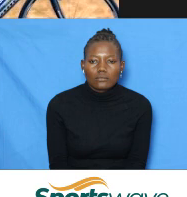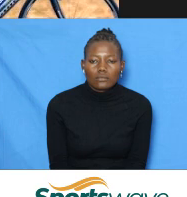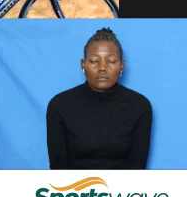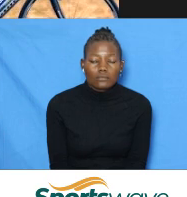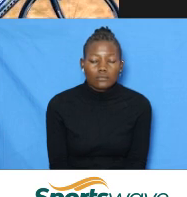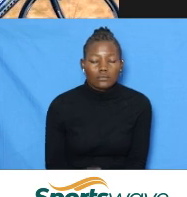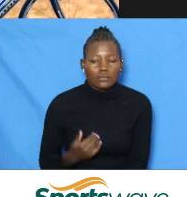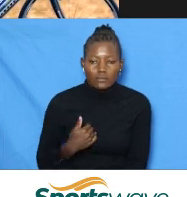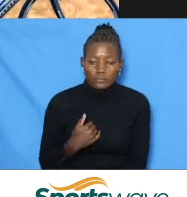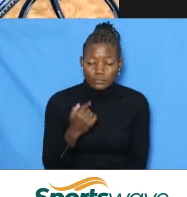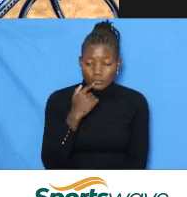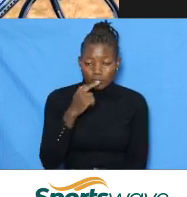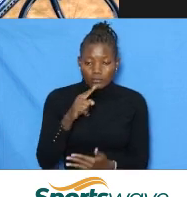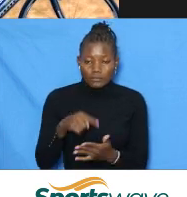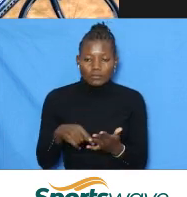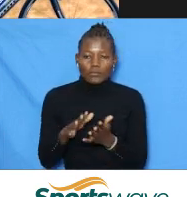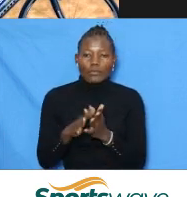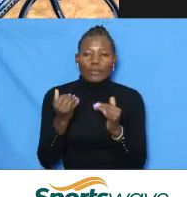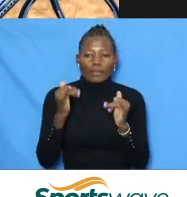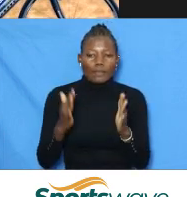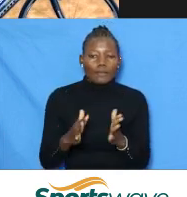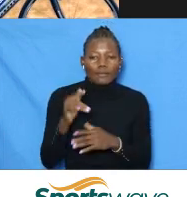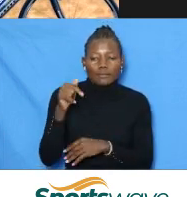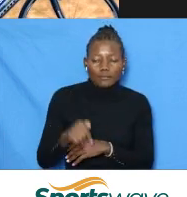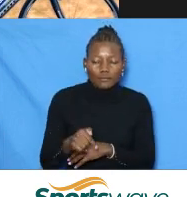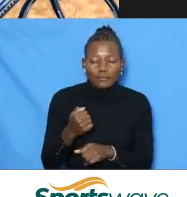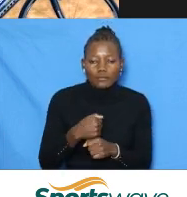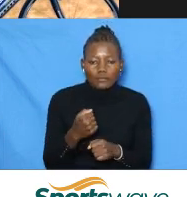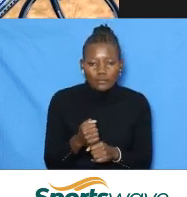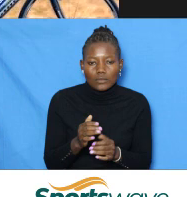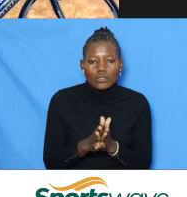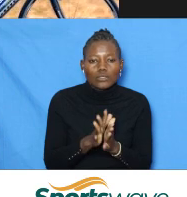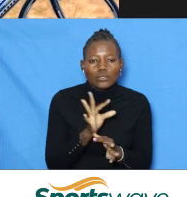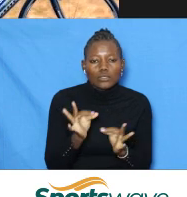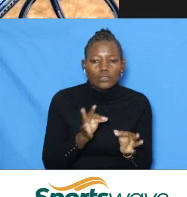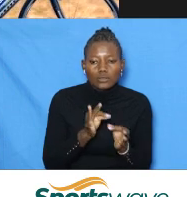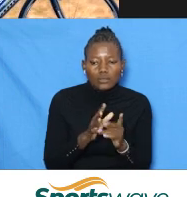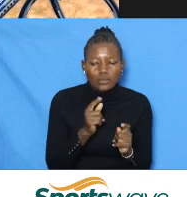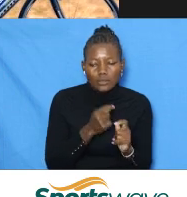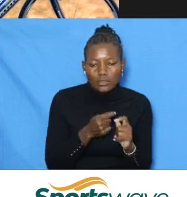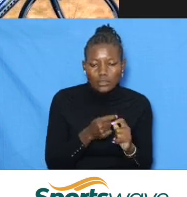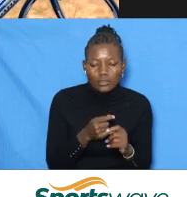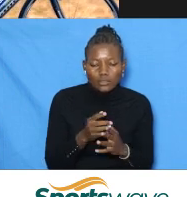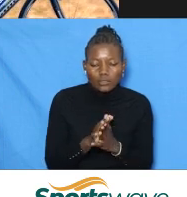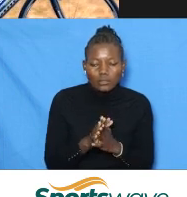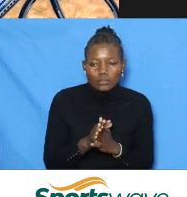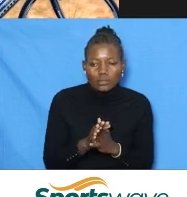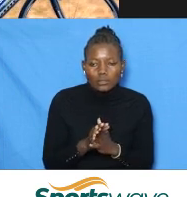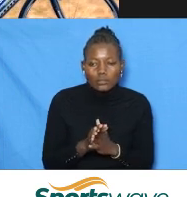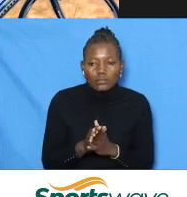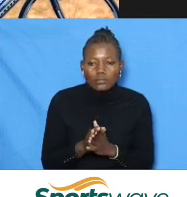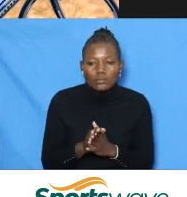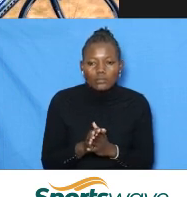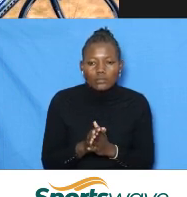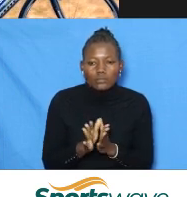that the athletes have to undergo the mandatory education session, and as coaches, let us make sure that we give